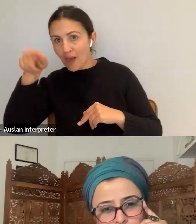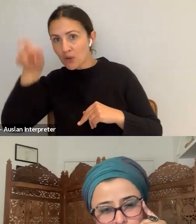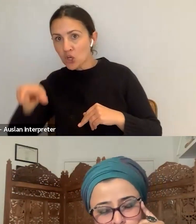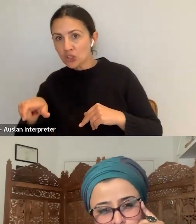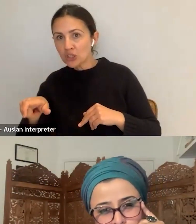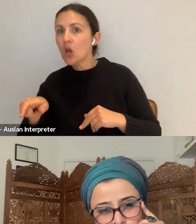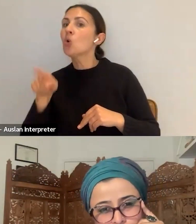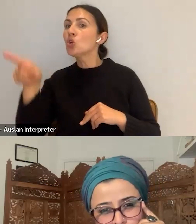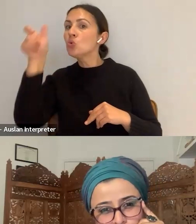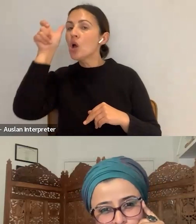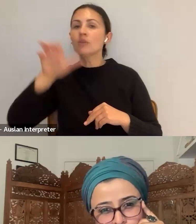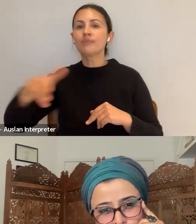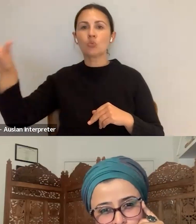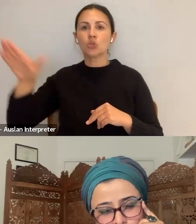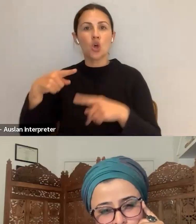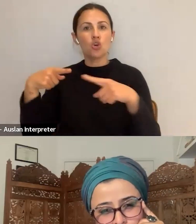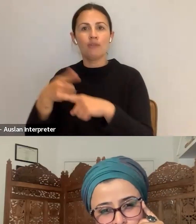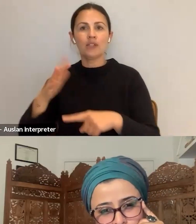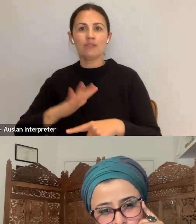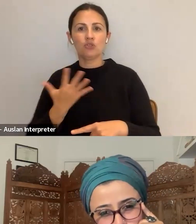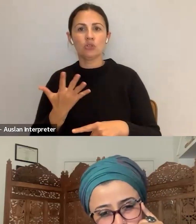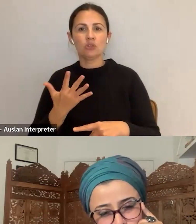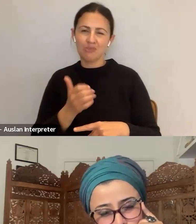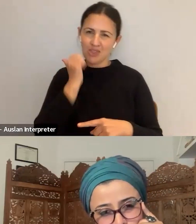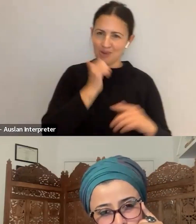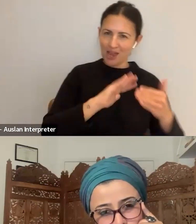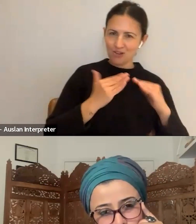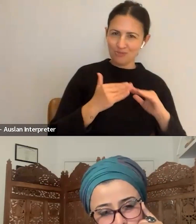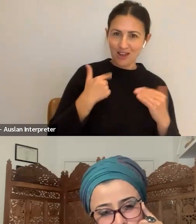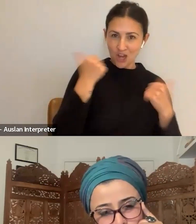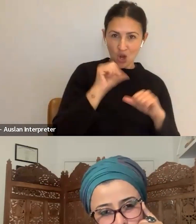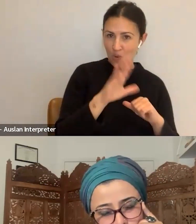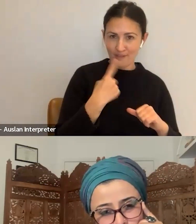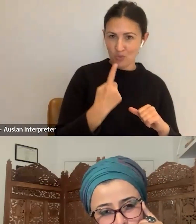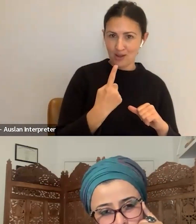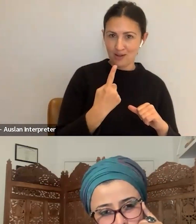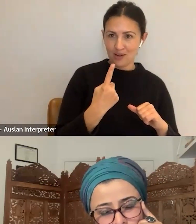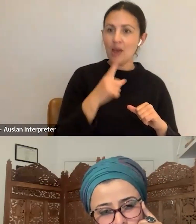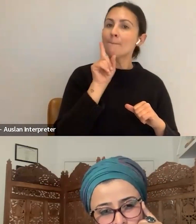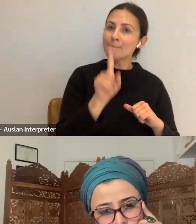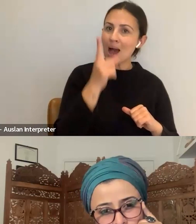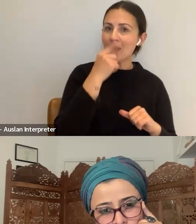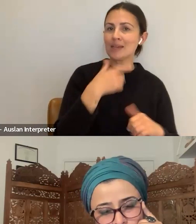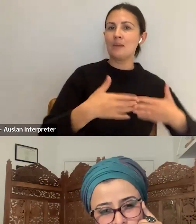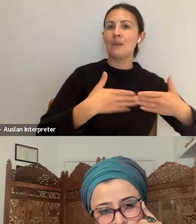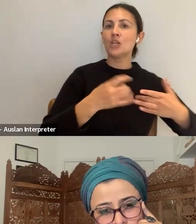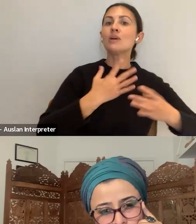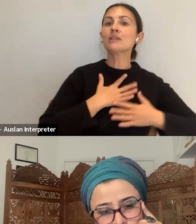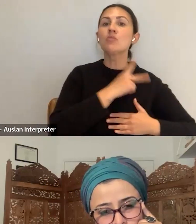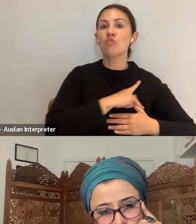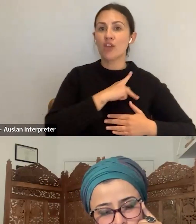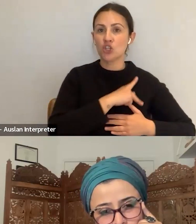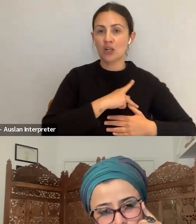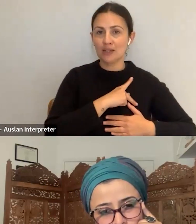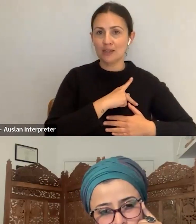interest. So how do we ensure that these things still exist? We have good probity, good corporate governance, but